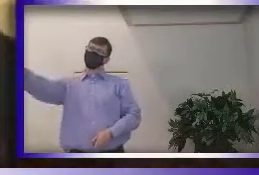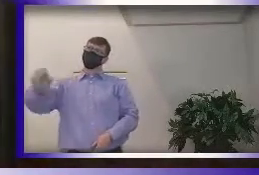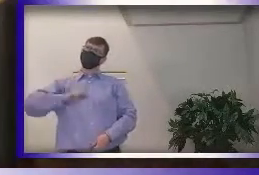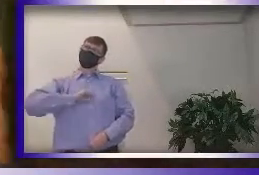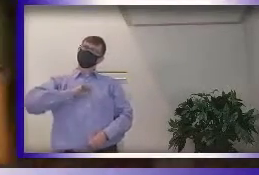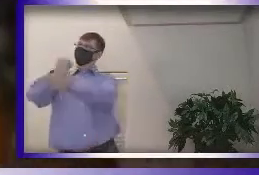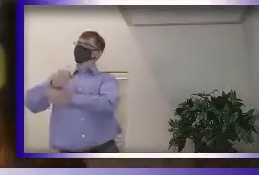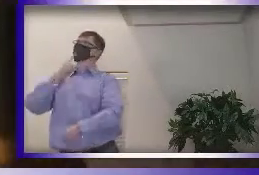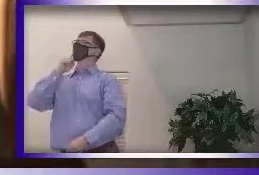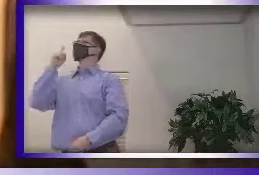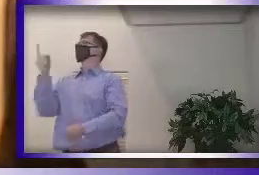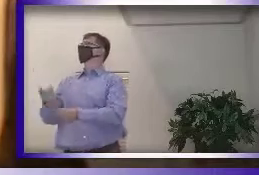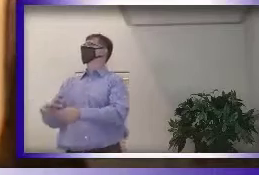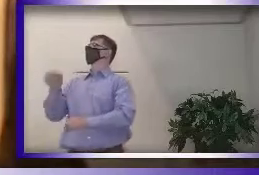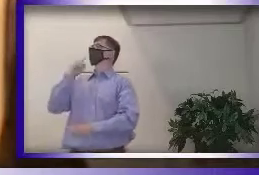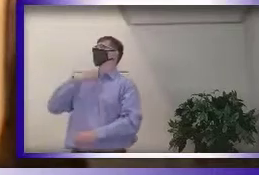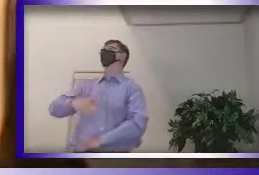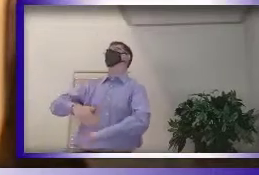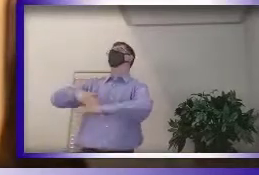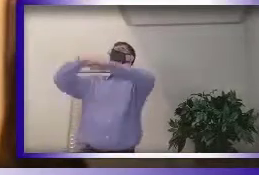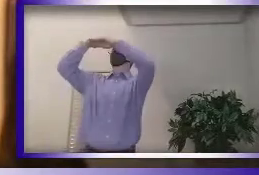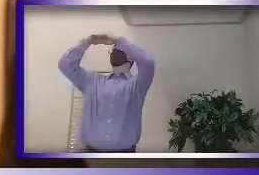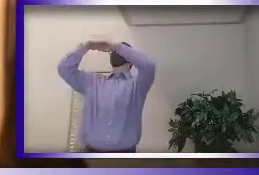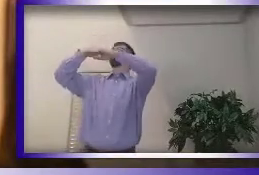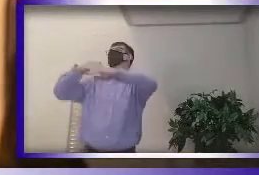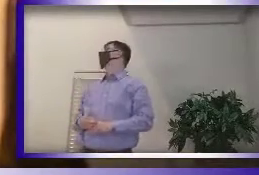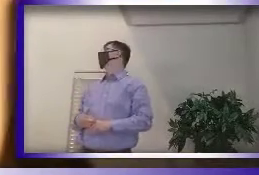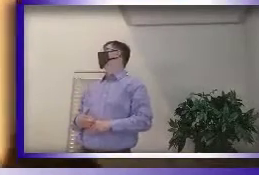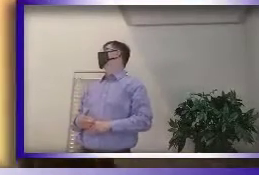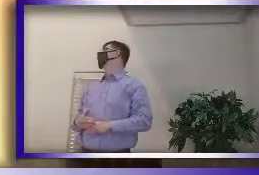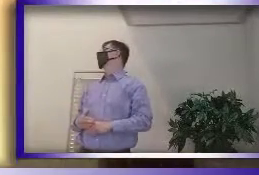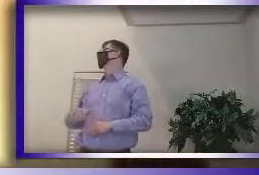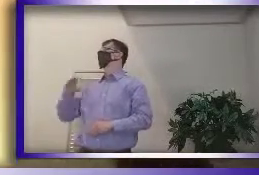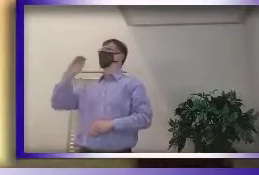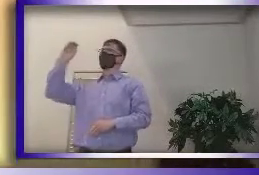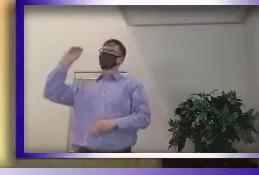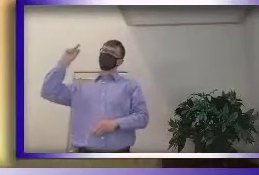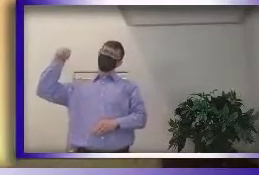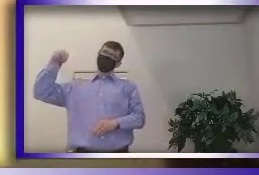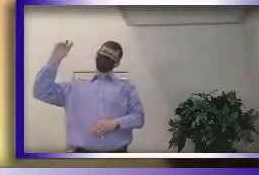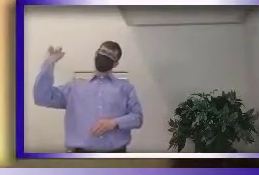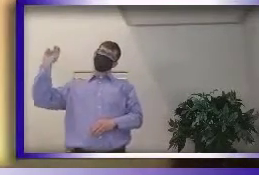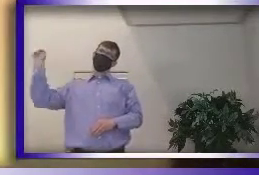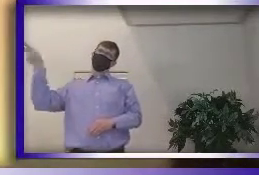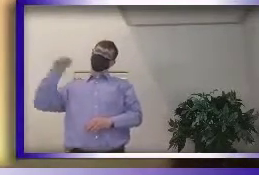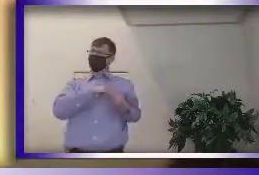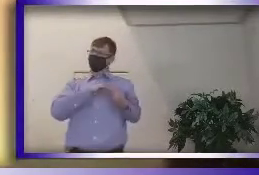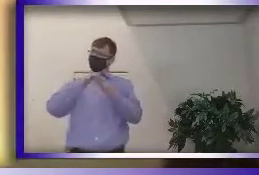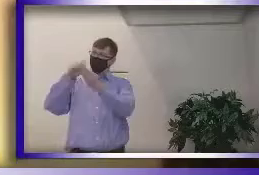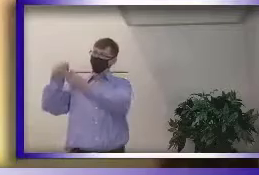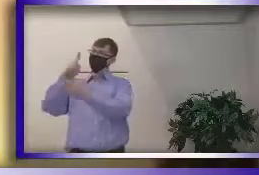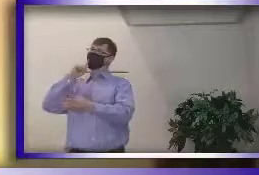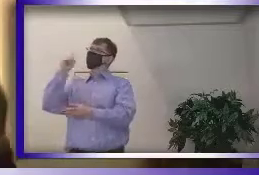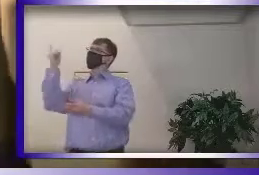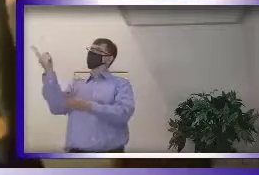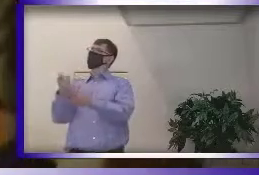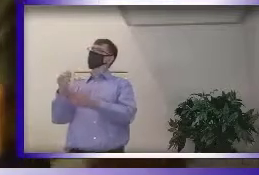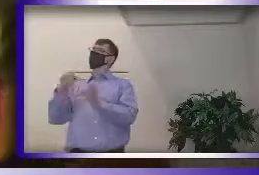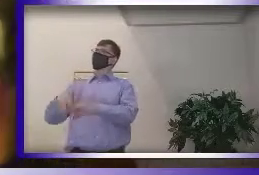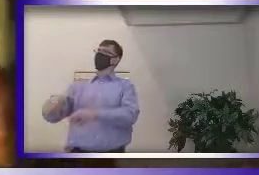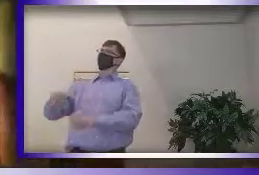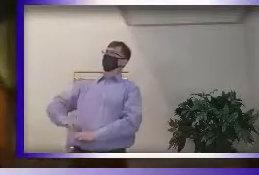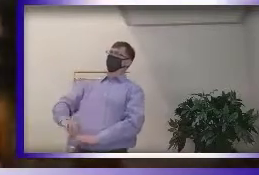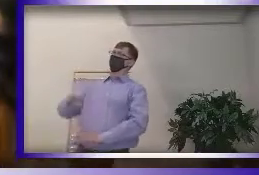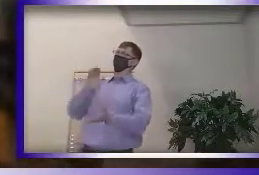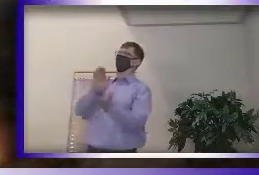she raised a college professor, and the nurse was actually my grandmother, my Nana.